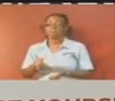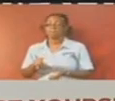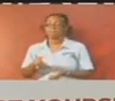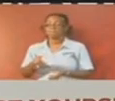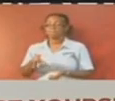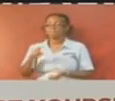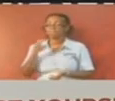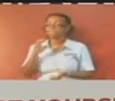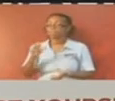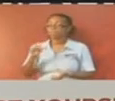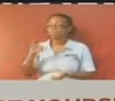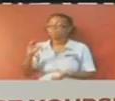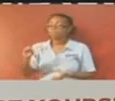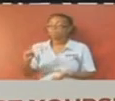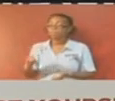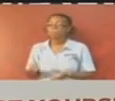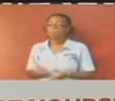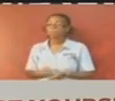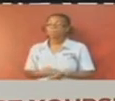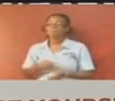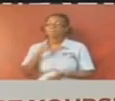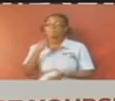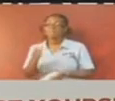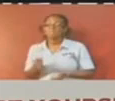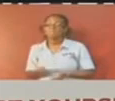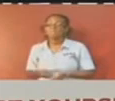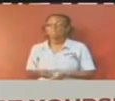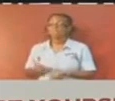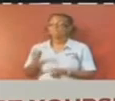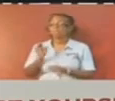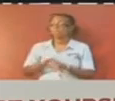Leave the public officers alone, please.